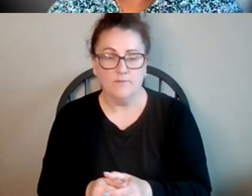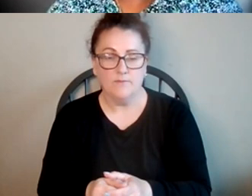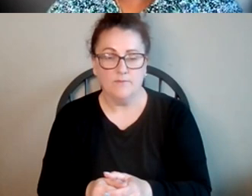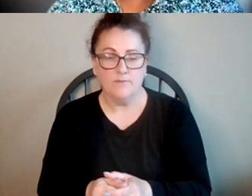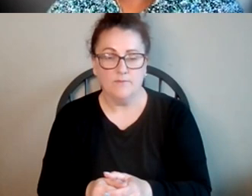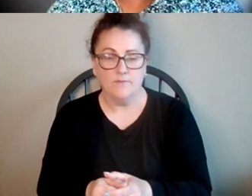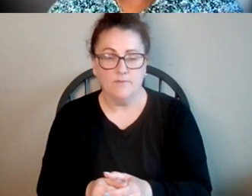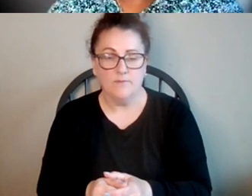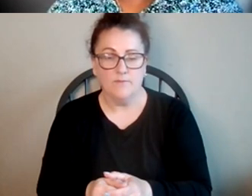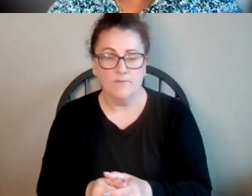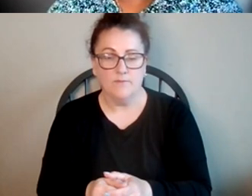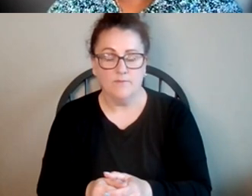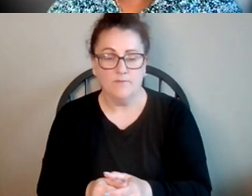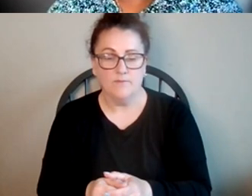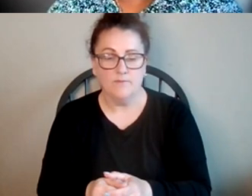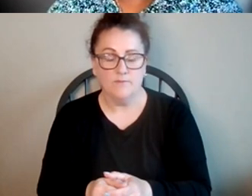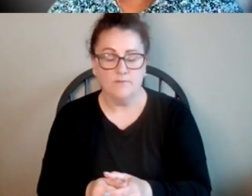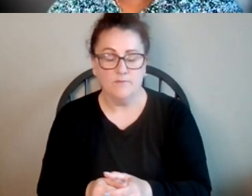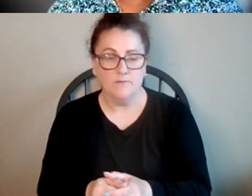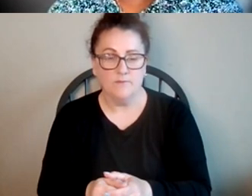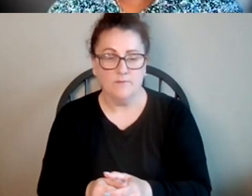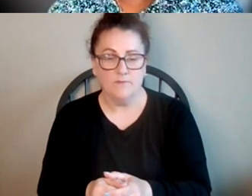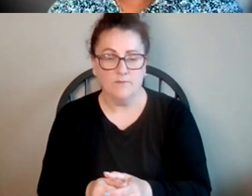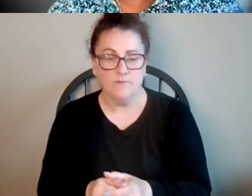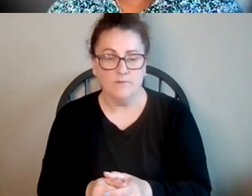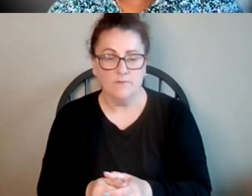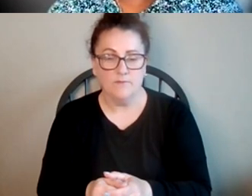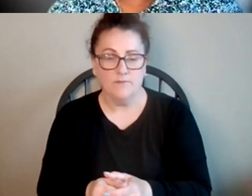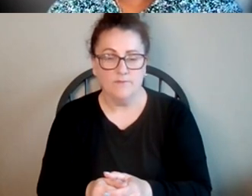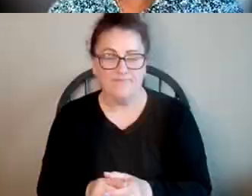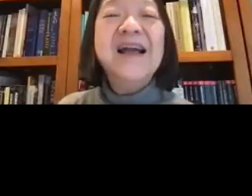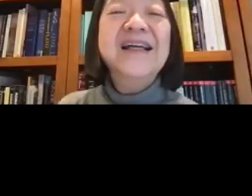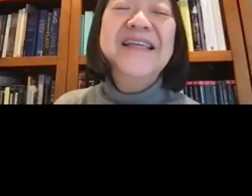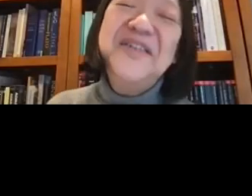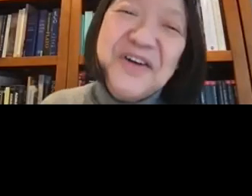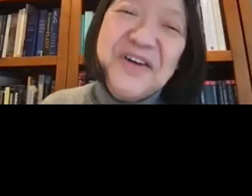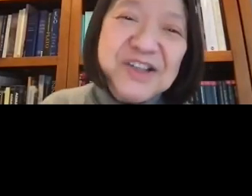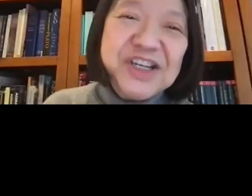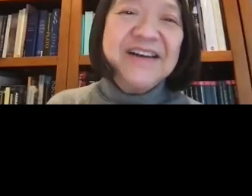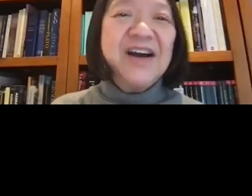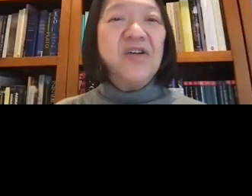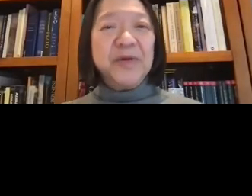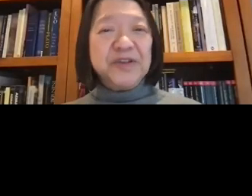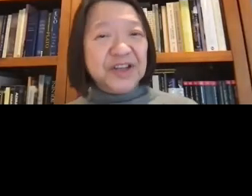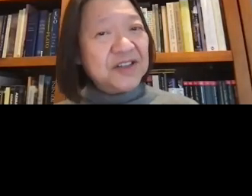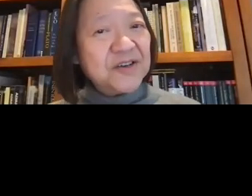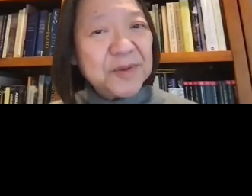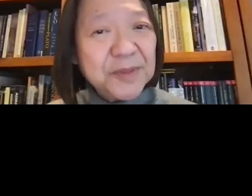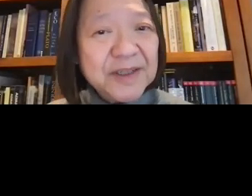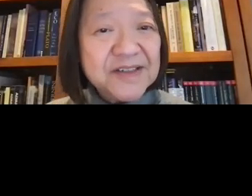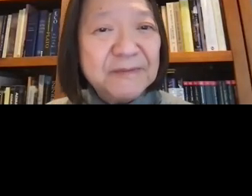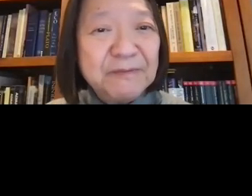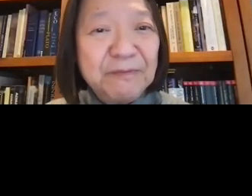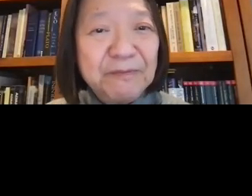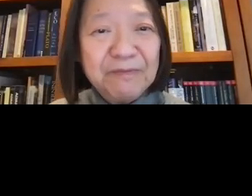allí y seleccionar el idioma español como su idioma de preferencia. Muchas gracias. Thank you very much. And now our Portuguese